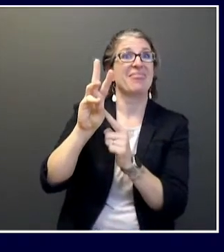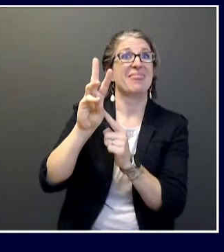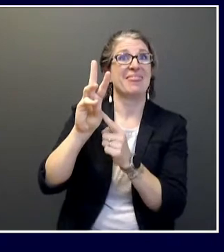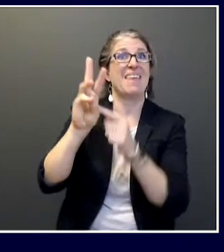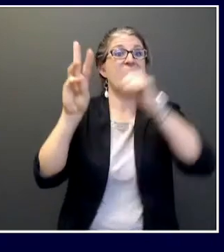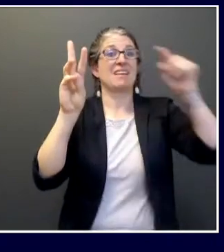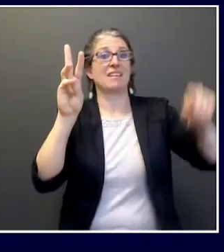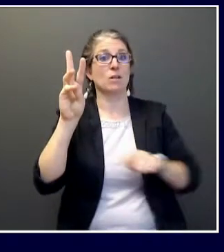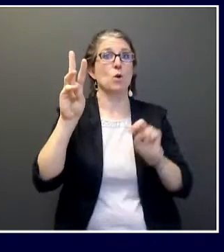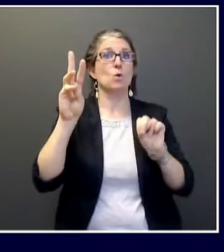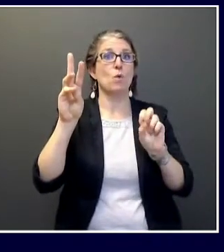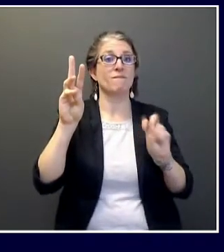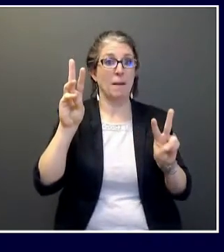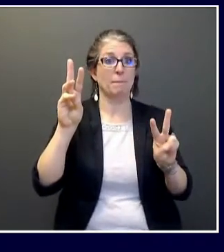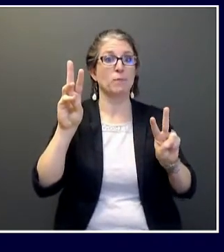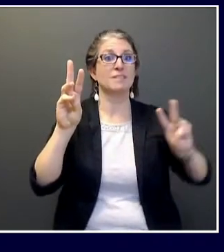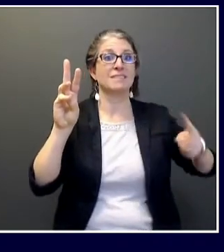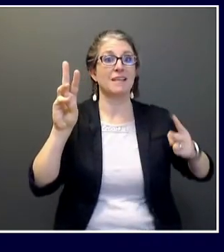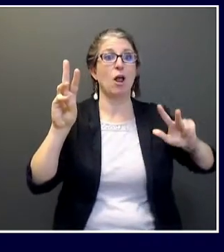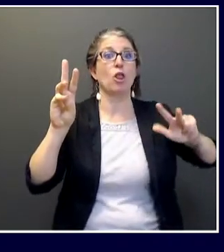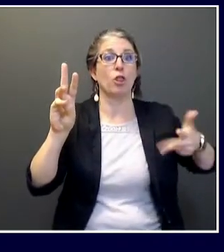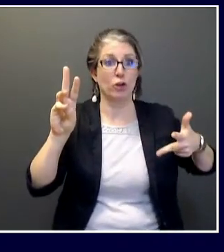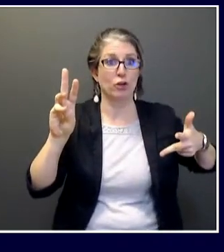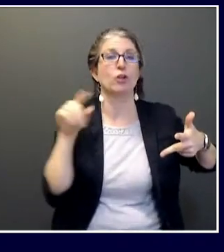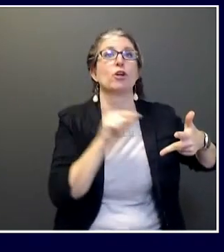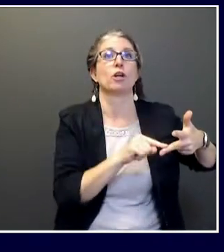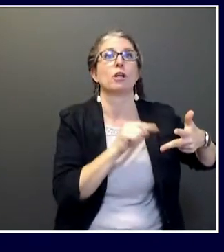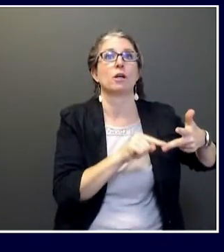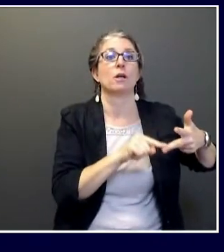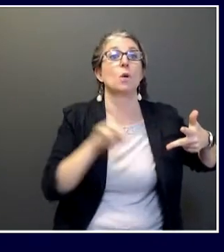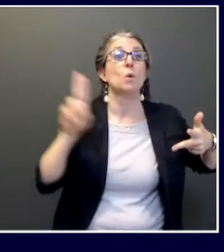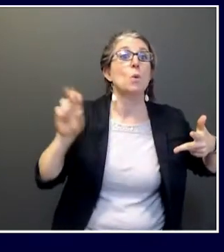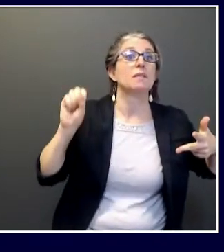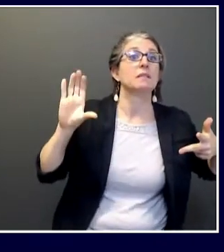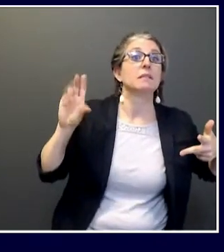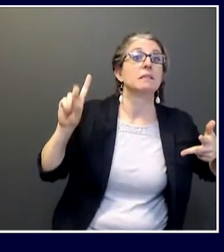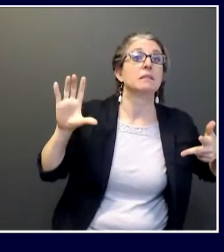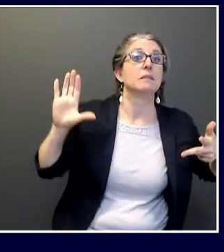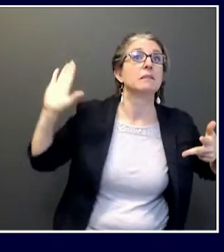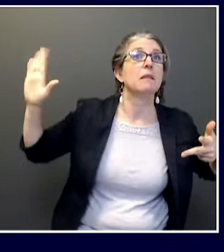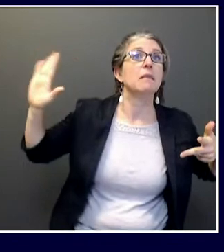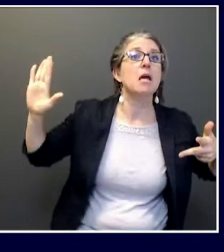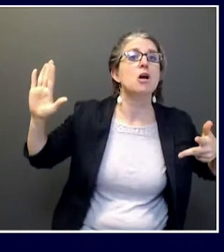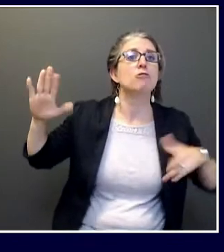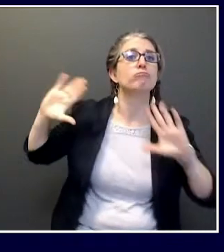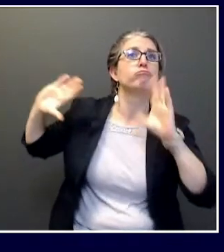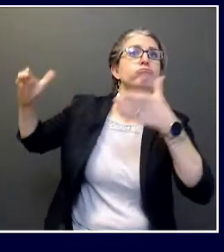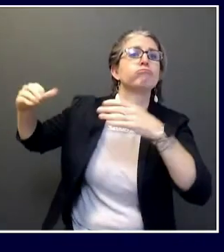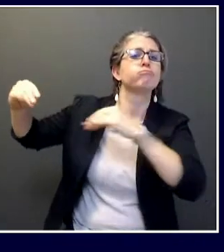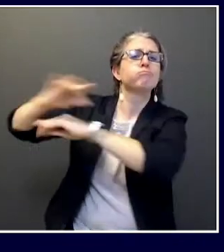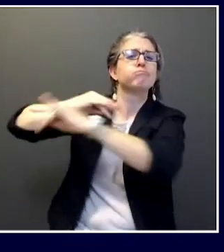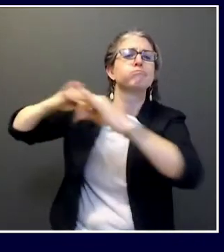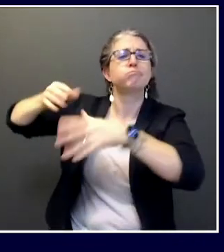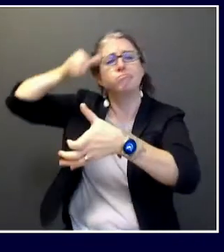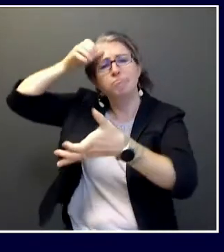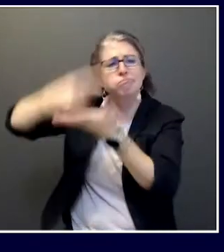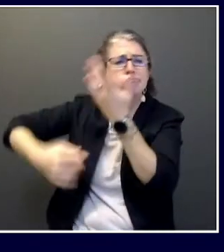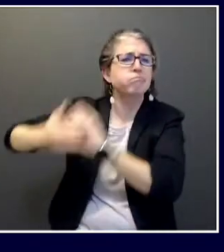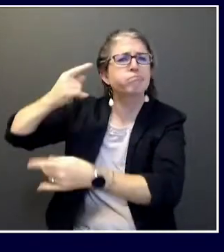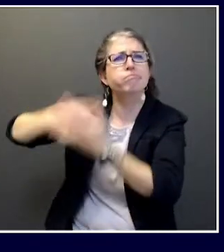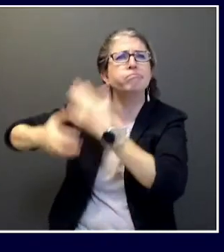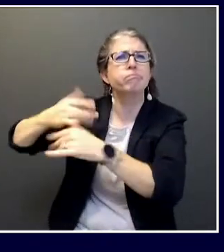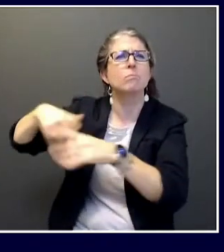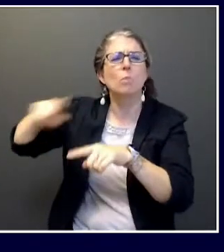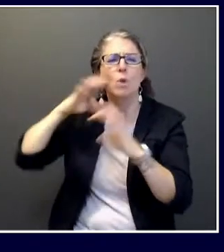to the US CDC will be meeting to talk about those same data and potentially offer clinical